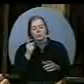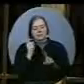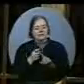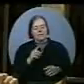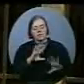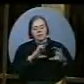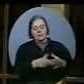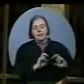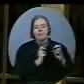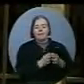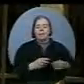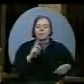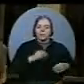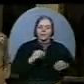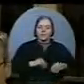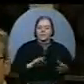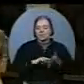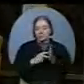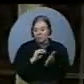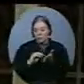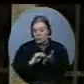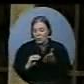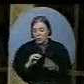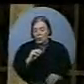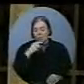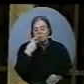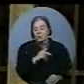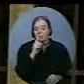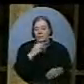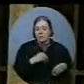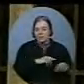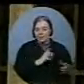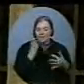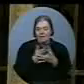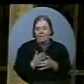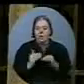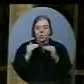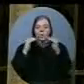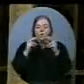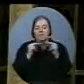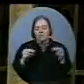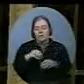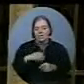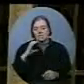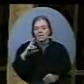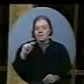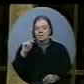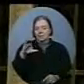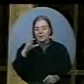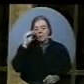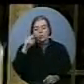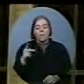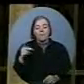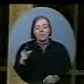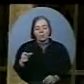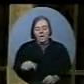Minister directly at the senior level of the CRTC. Tom Pentafuntas is not qualified for this post. He has no independent, credible